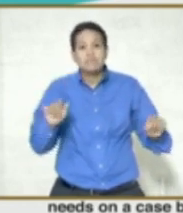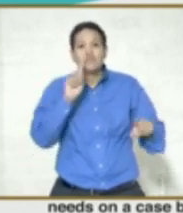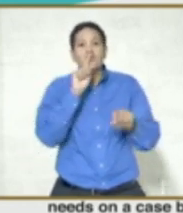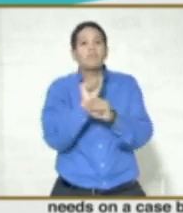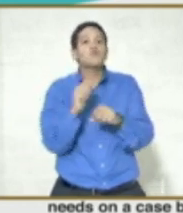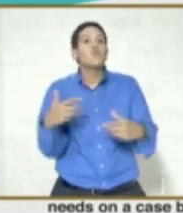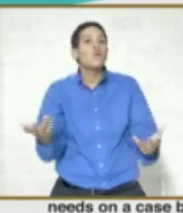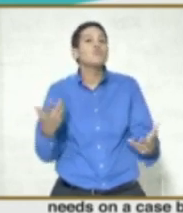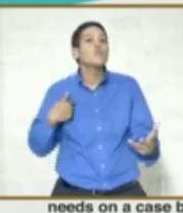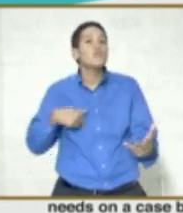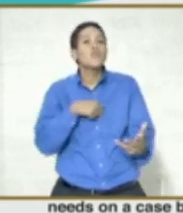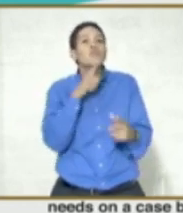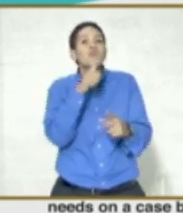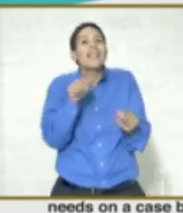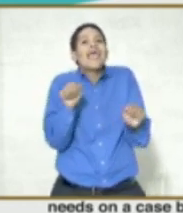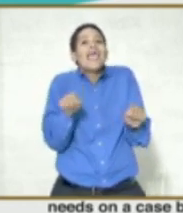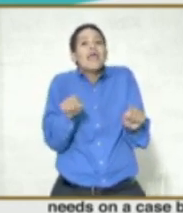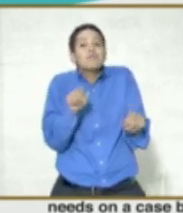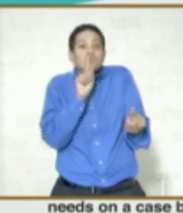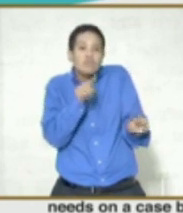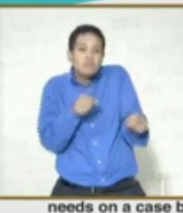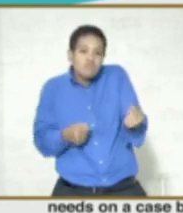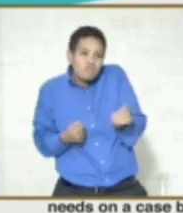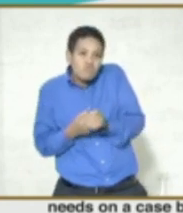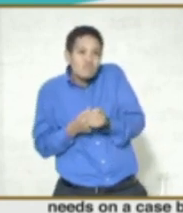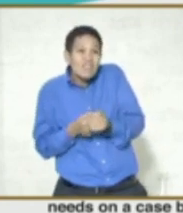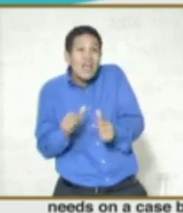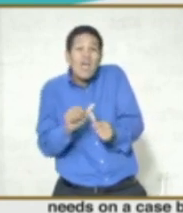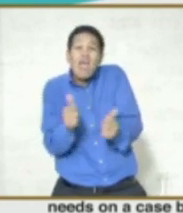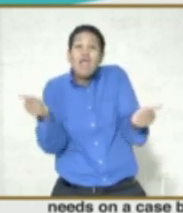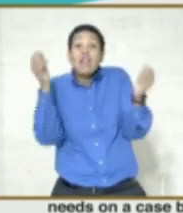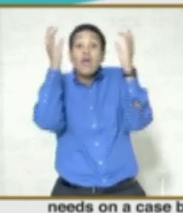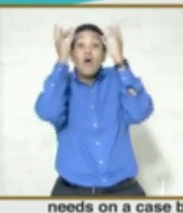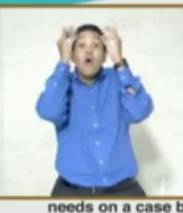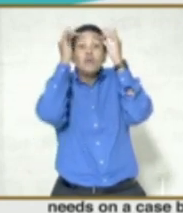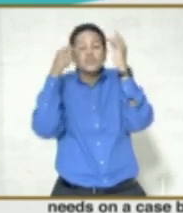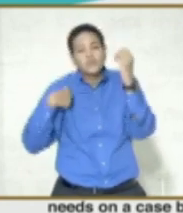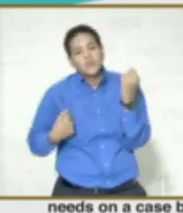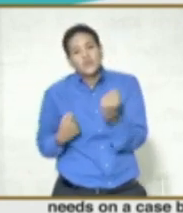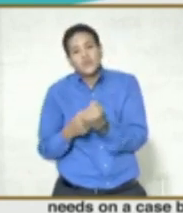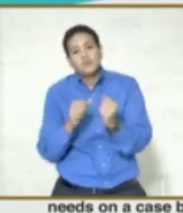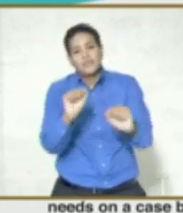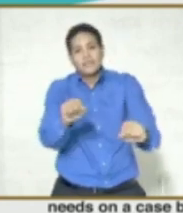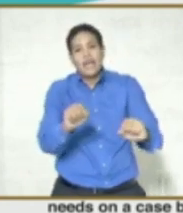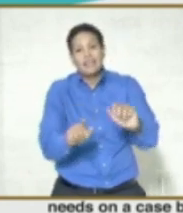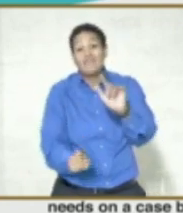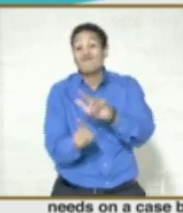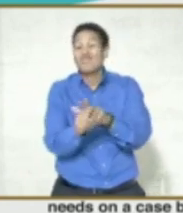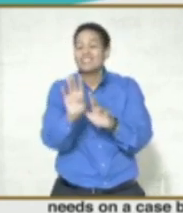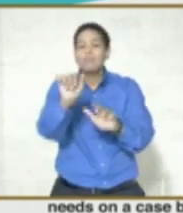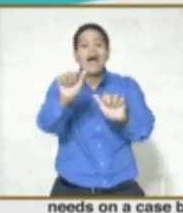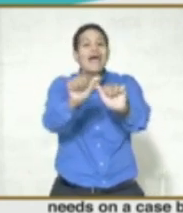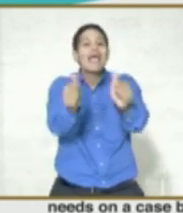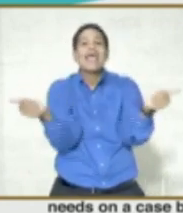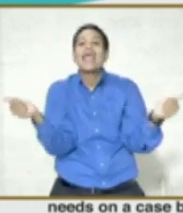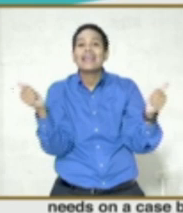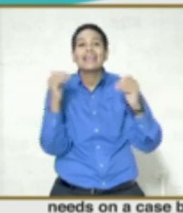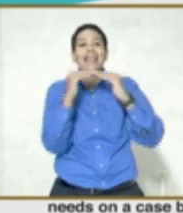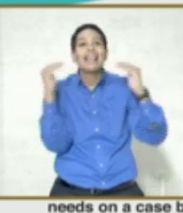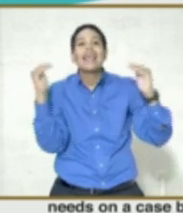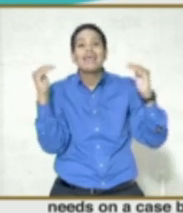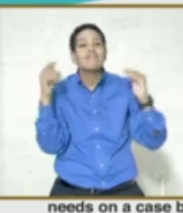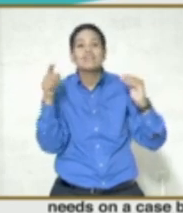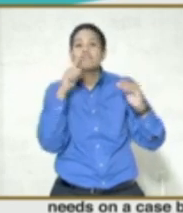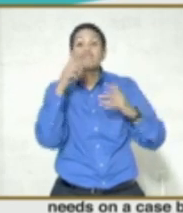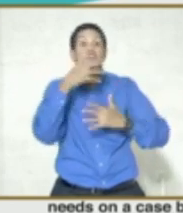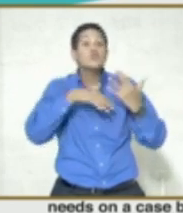ensure that we are able to respond to any concerns that are raised by any level of